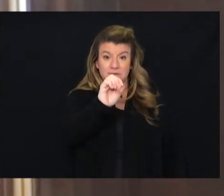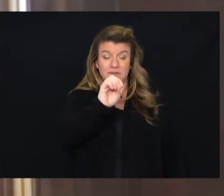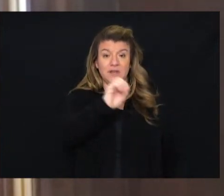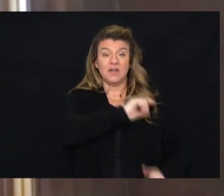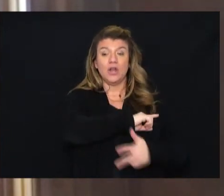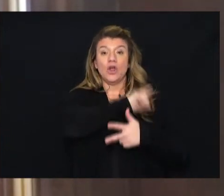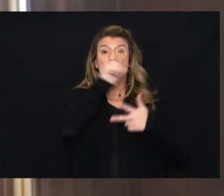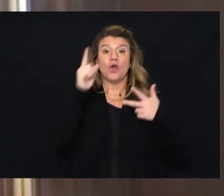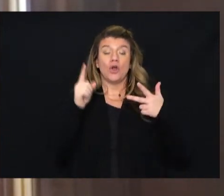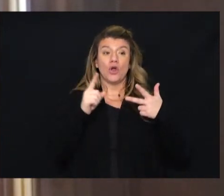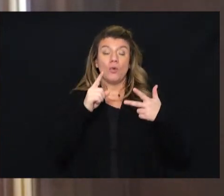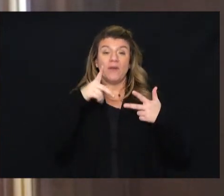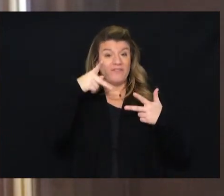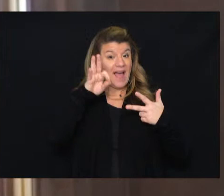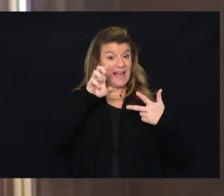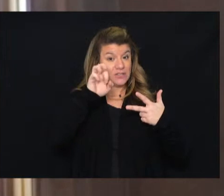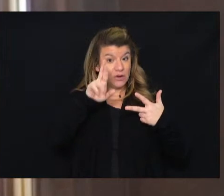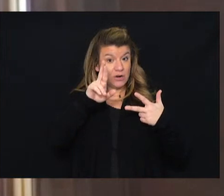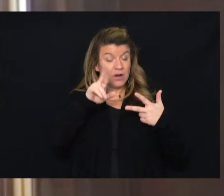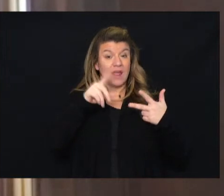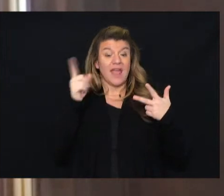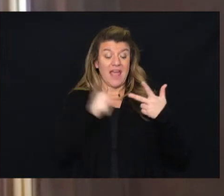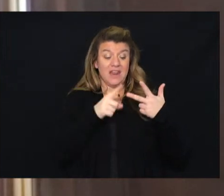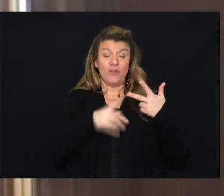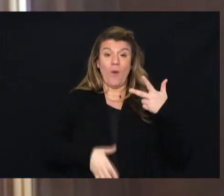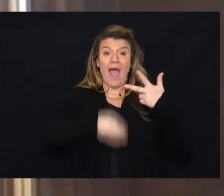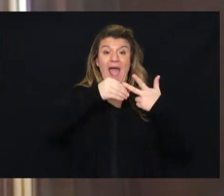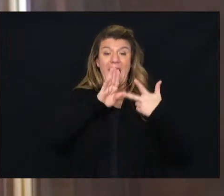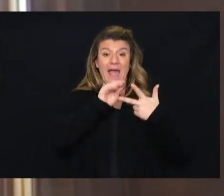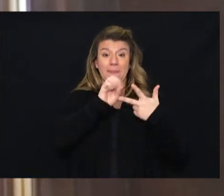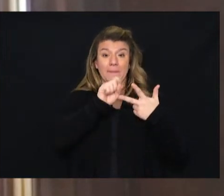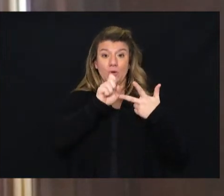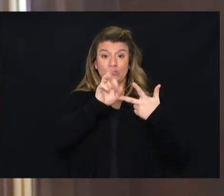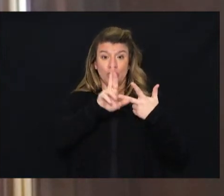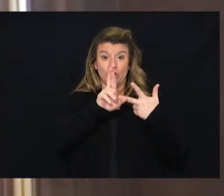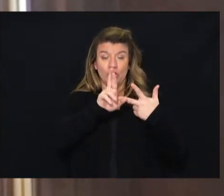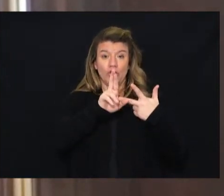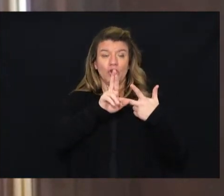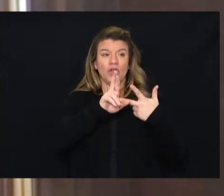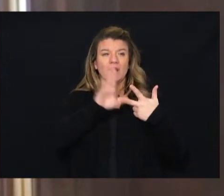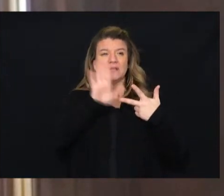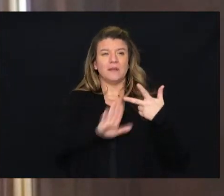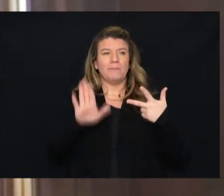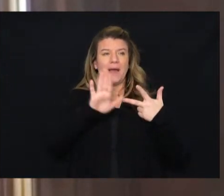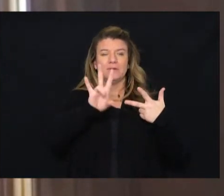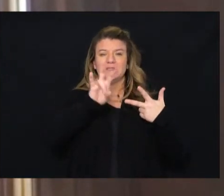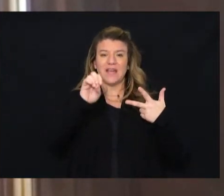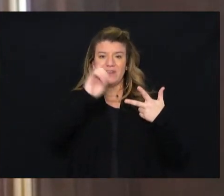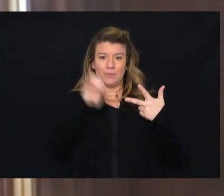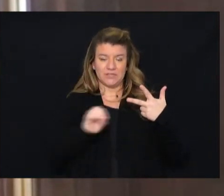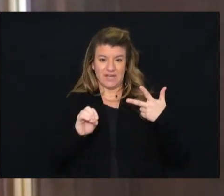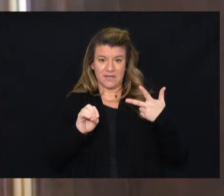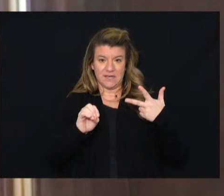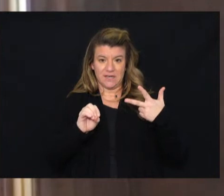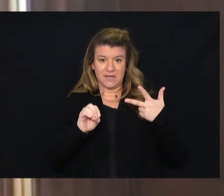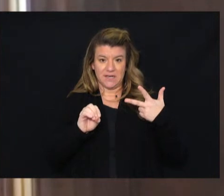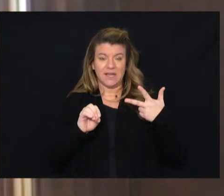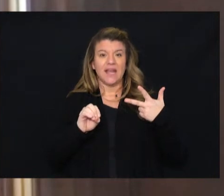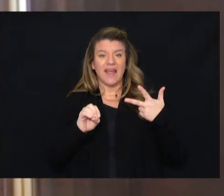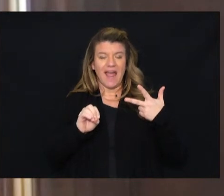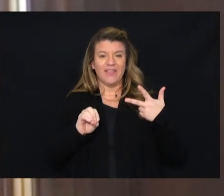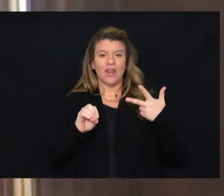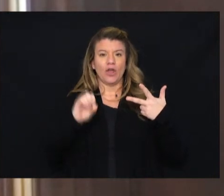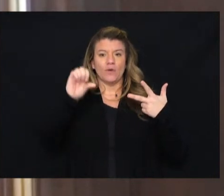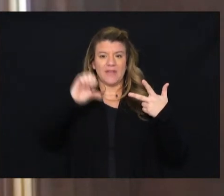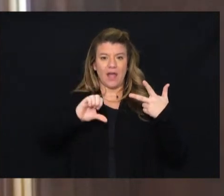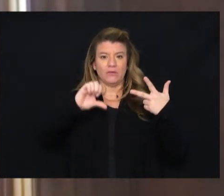the Pfizer vaccine. And with the booster, acutely, it's probably about 70%. And then it goes down to